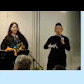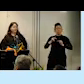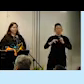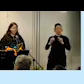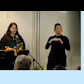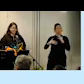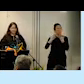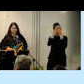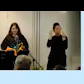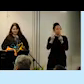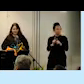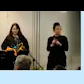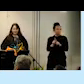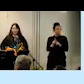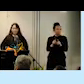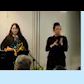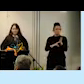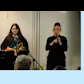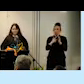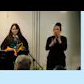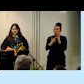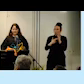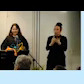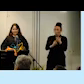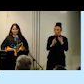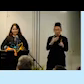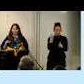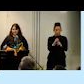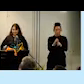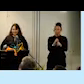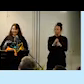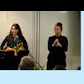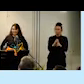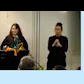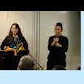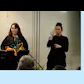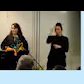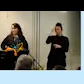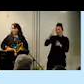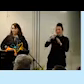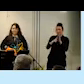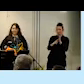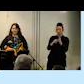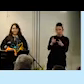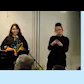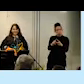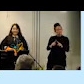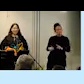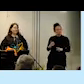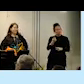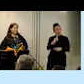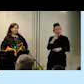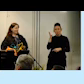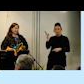Now, neurons aren't the only cells that are affected. The brain's immune cells, are called astrocytes and